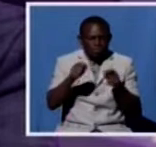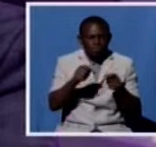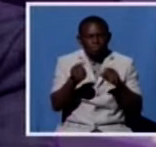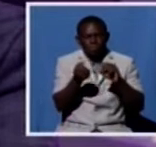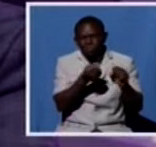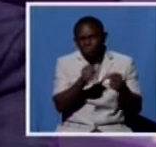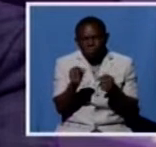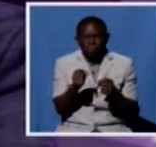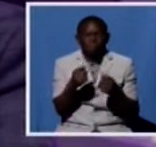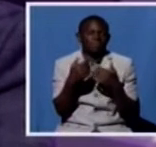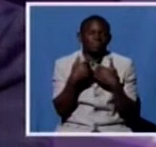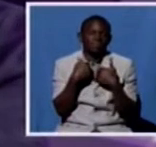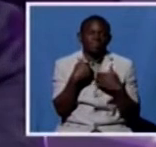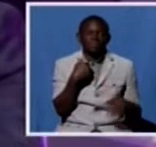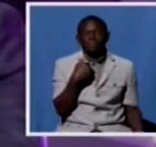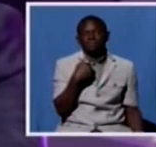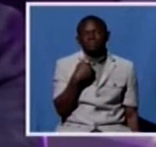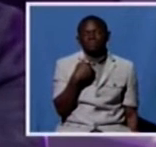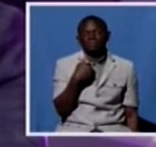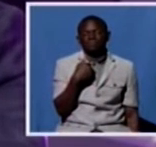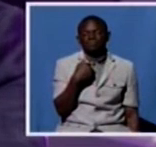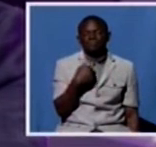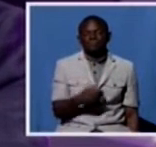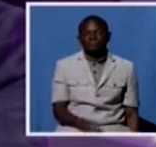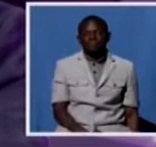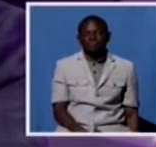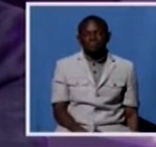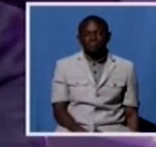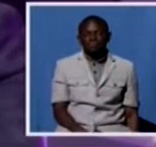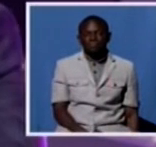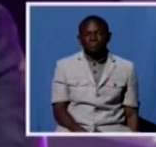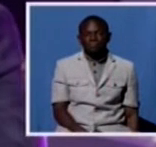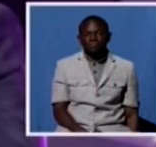money, apart from just raising the funds. But you will see a lot of